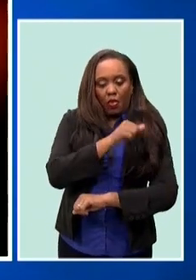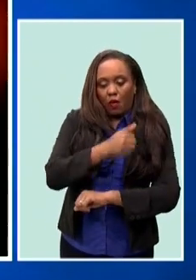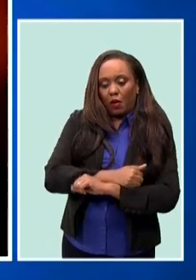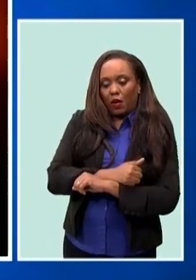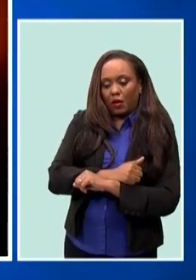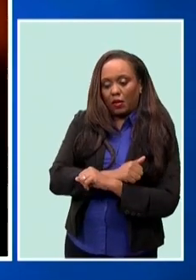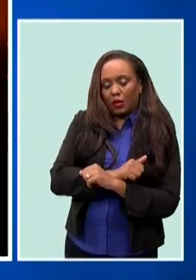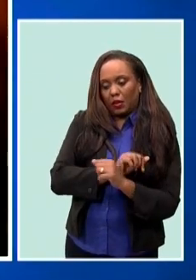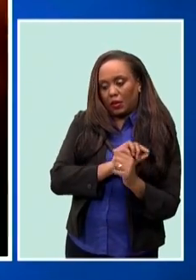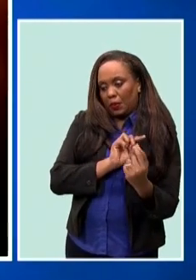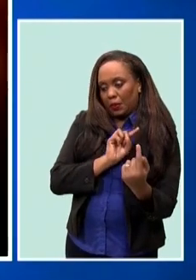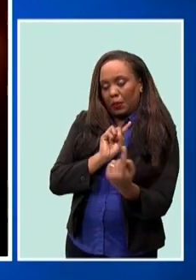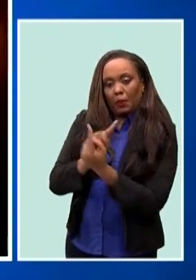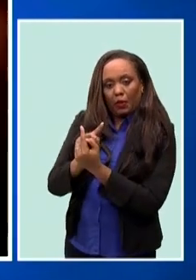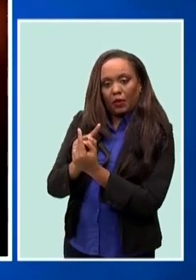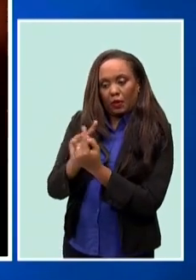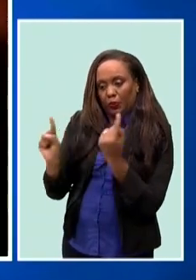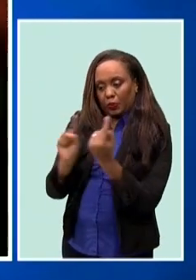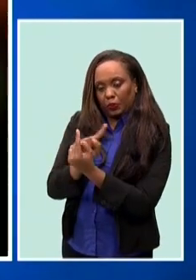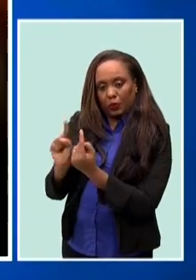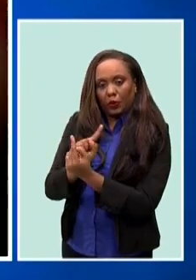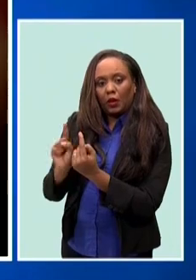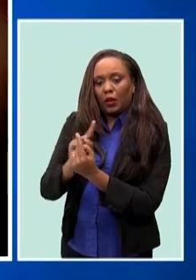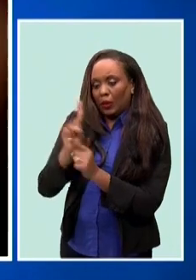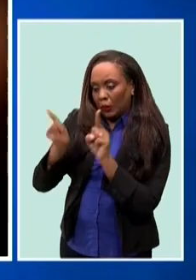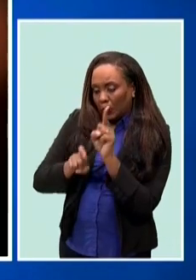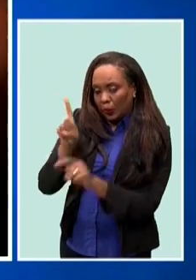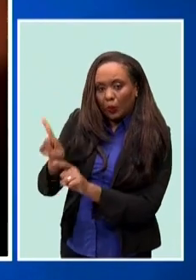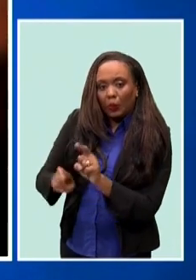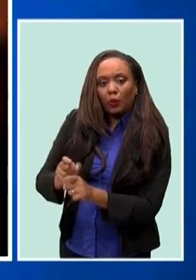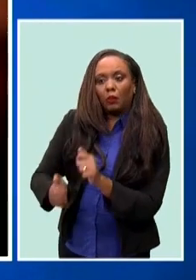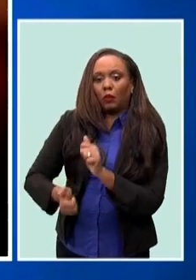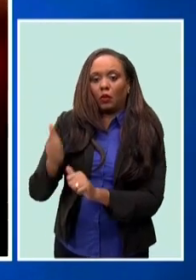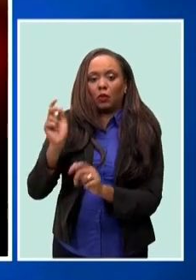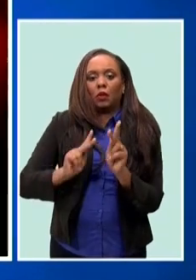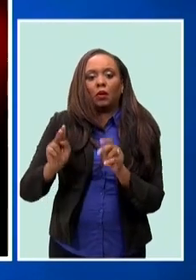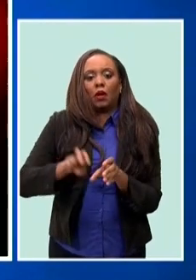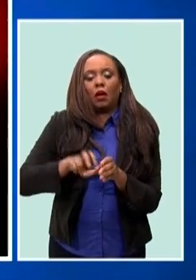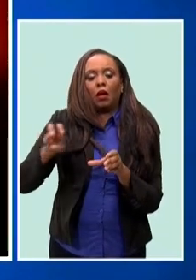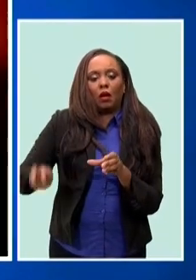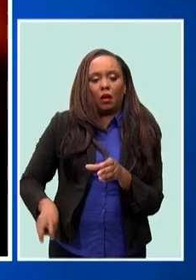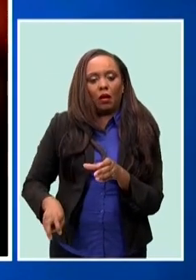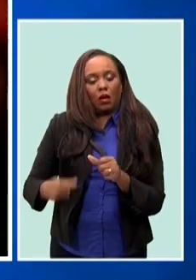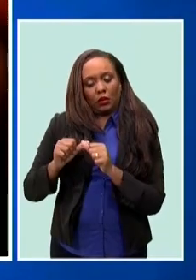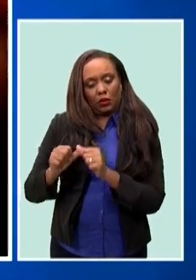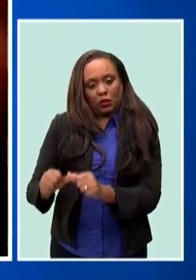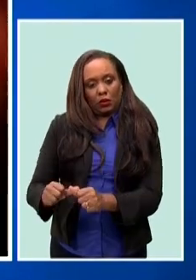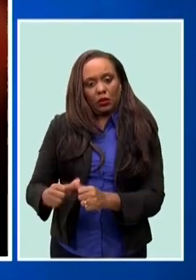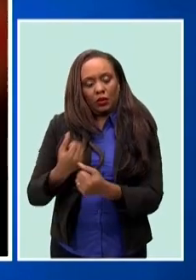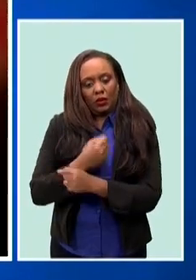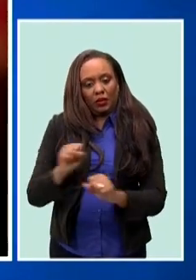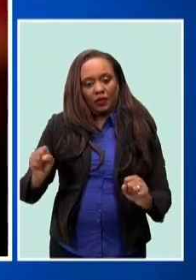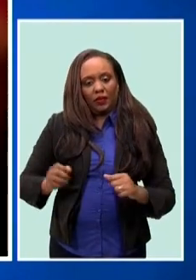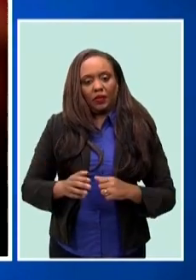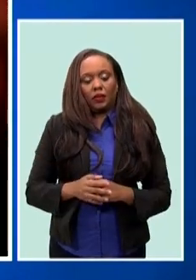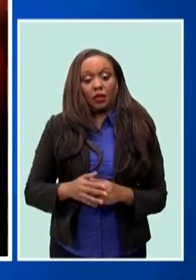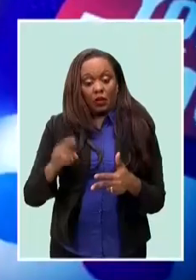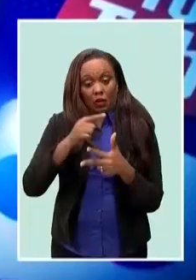was screened in line with health and safety procedures, and most of the passengers were able to disembark and continue on their